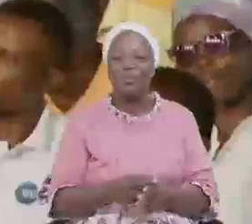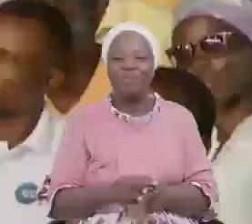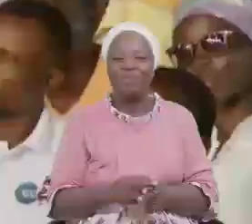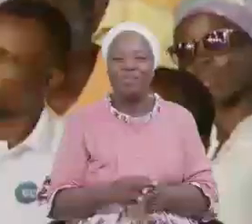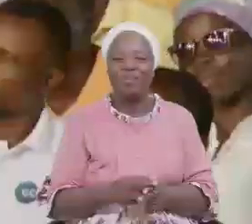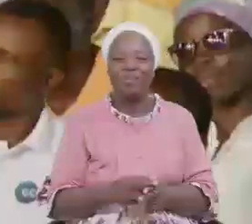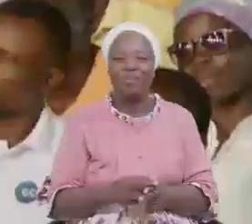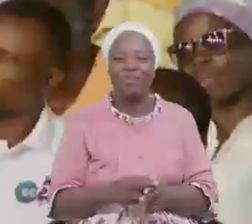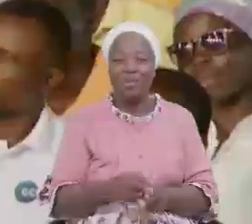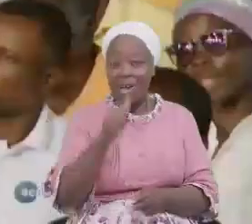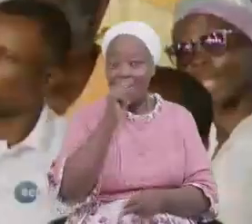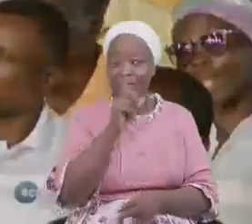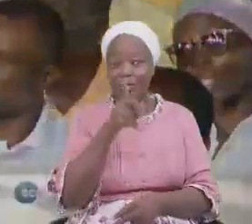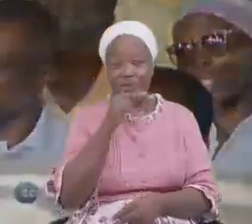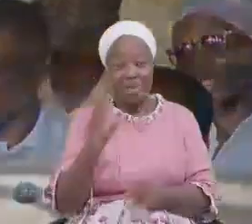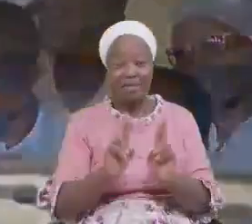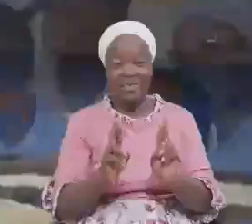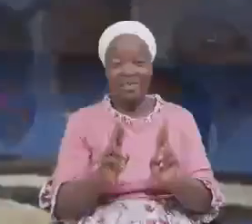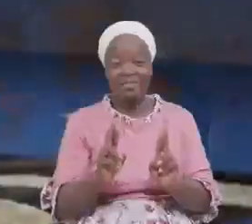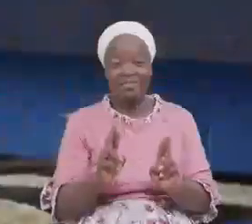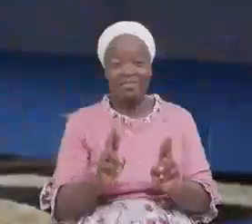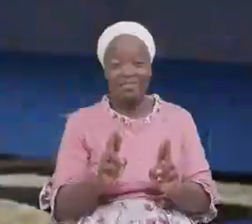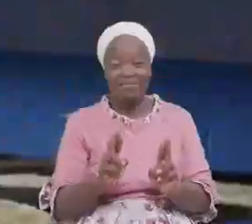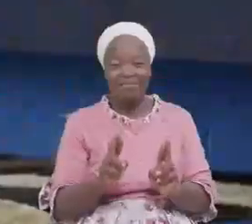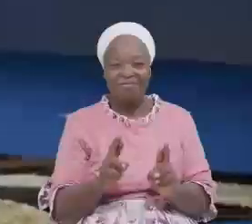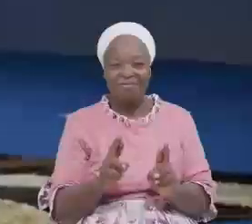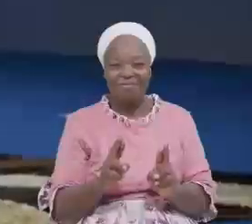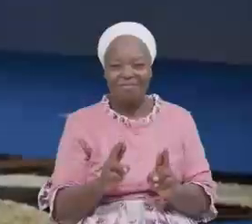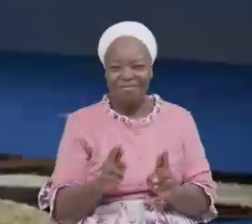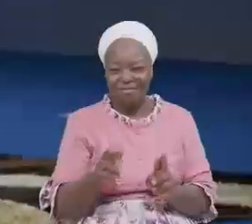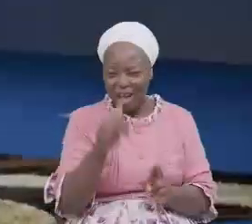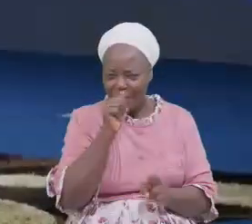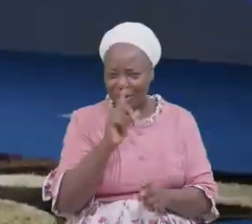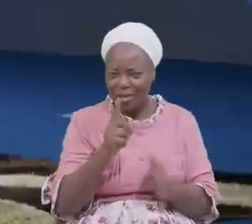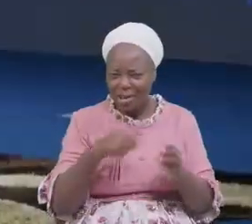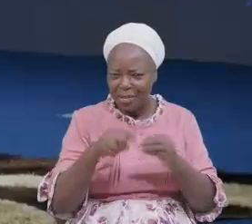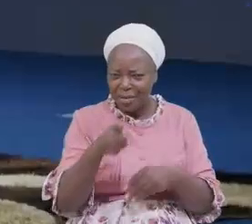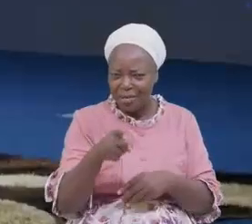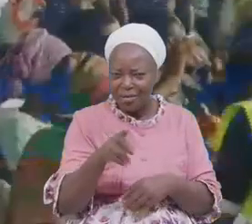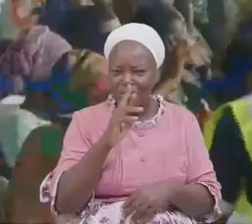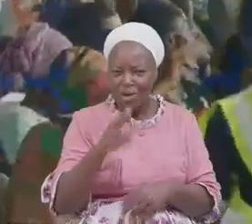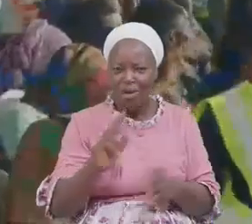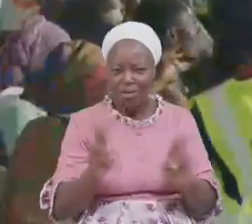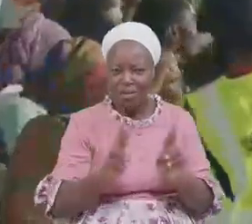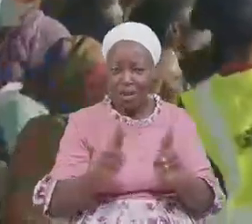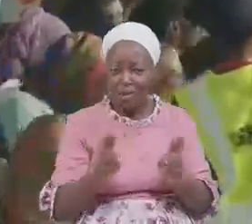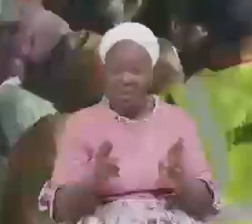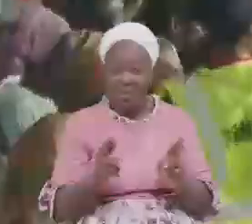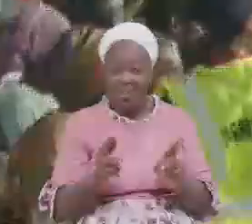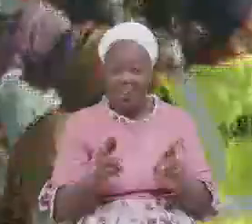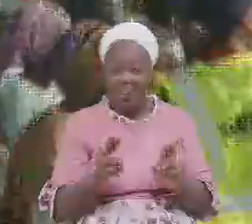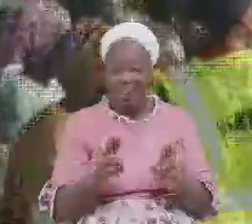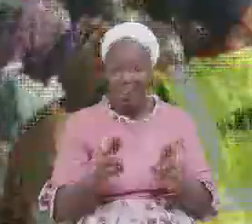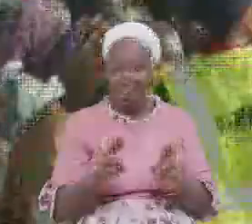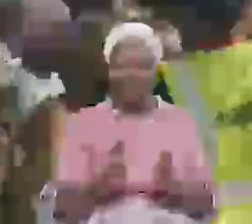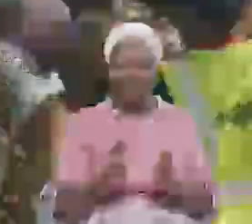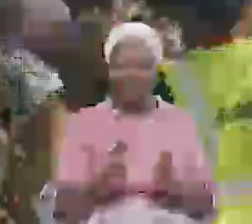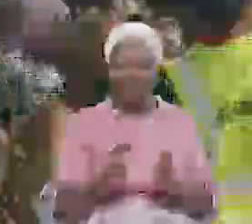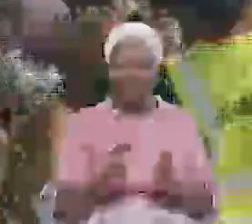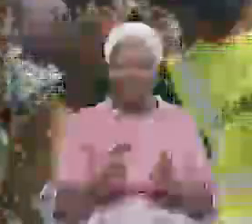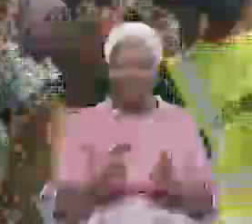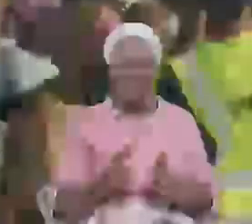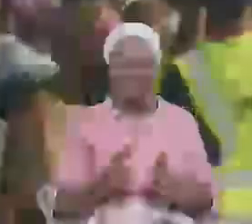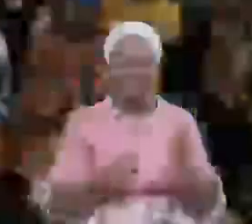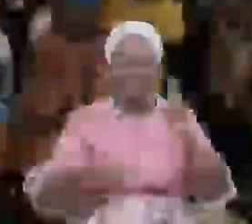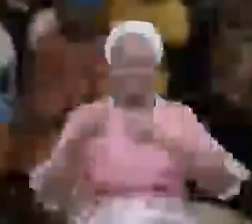I'm sure you are ready. Am I talking about you? I said, I'm sure you're ready. I am ready. Where am